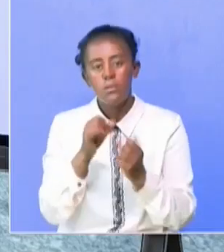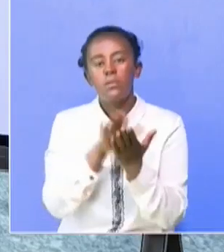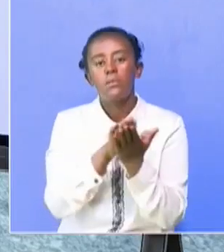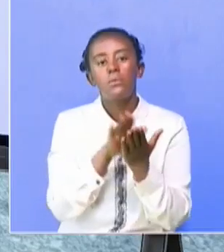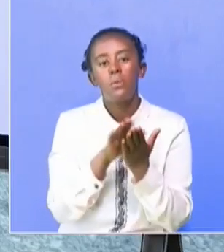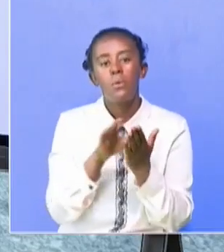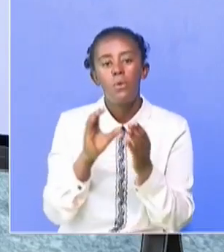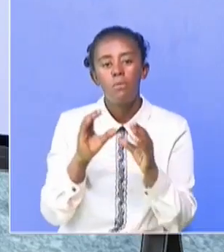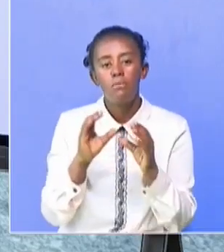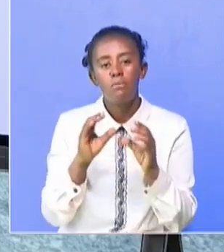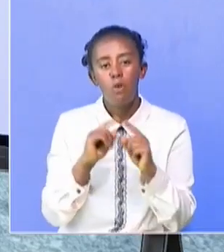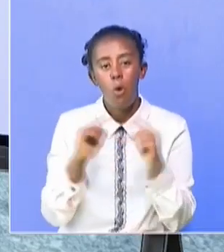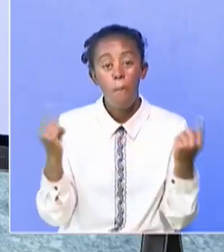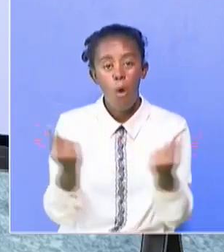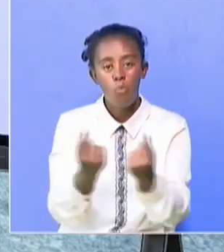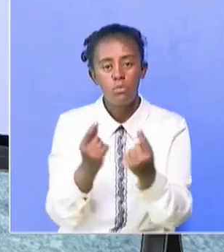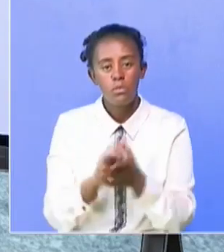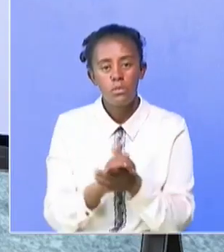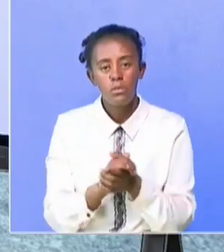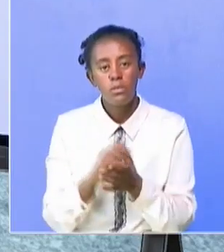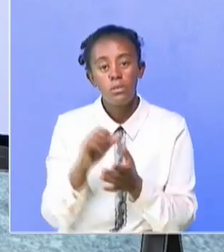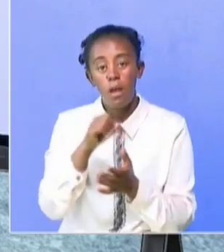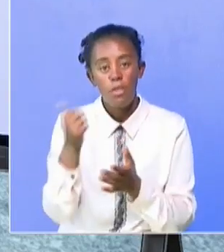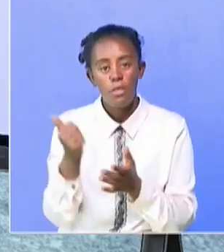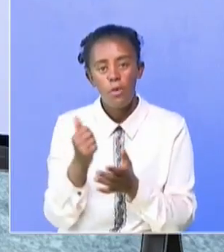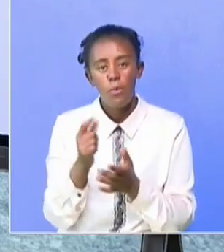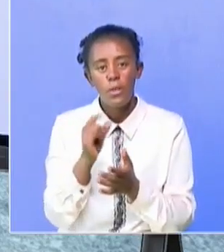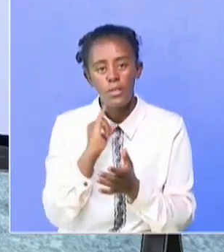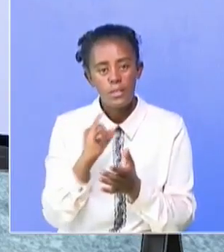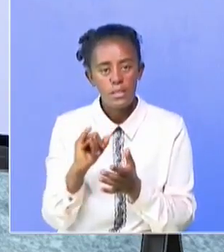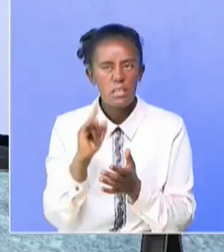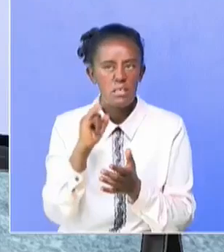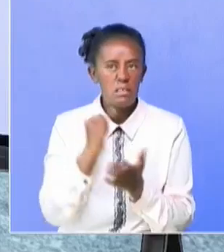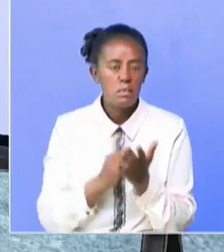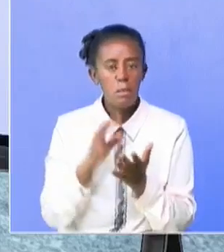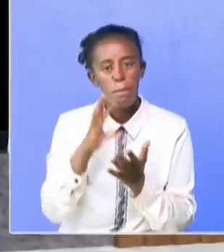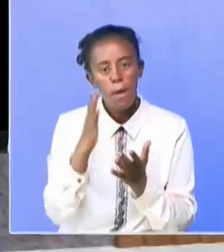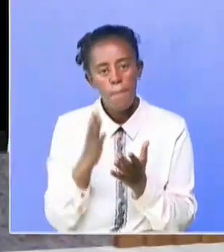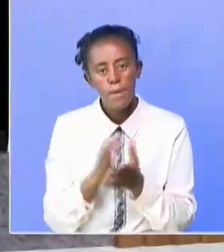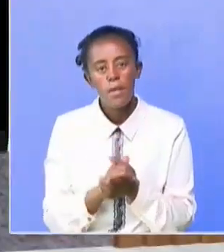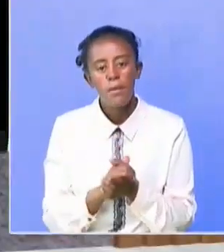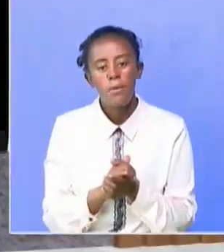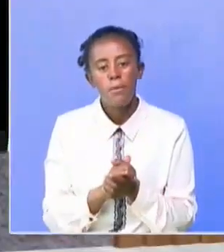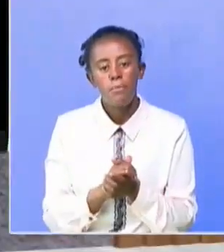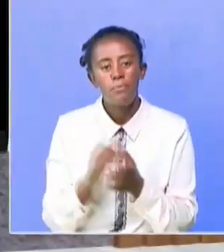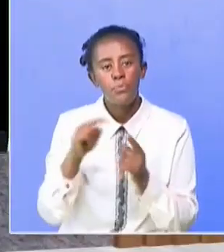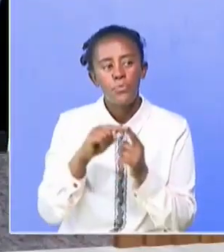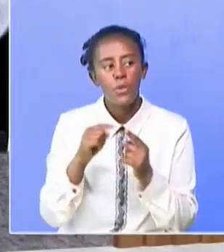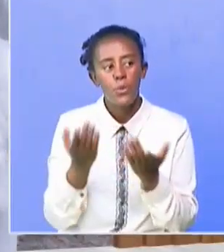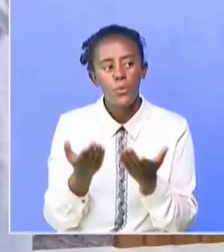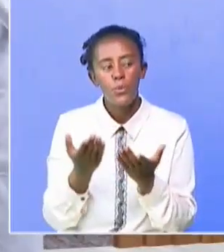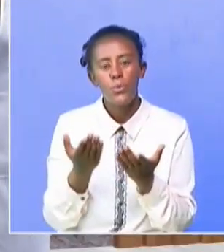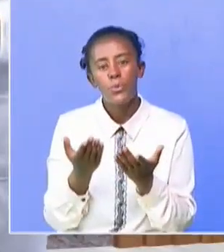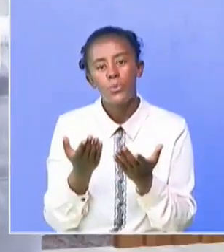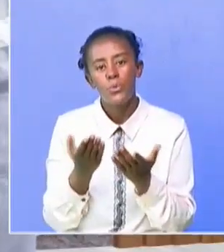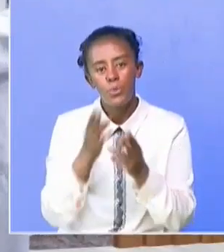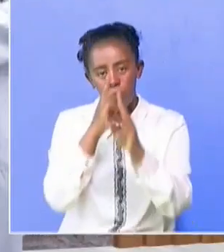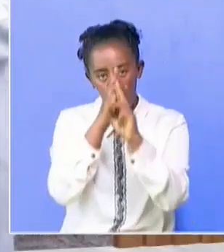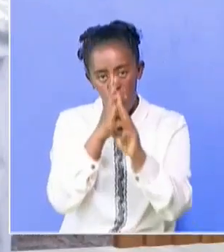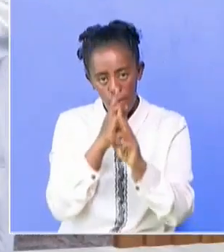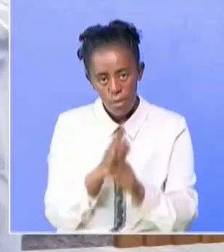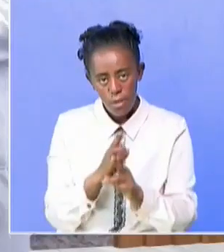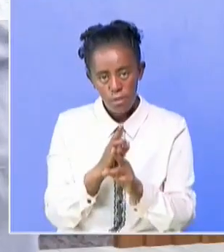compound. The other one is it may be to celebrate your